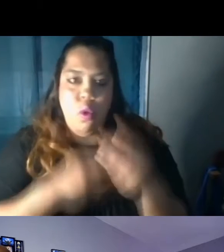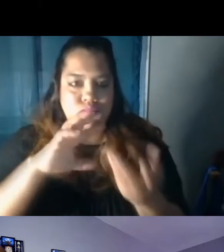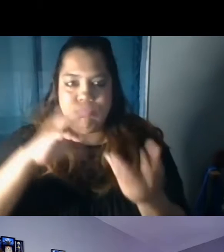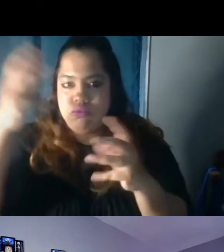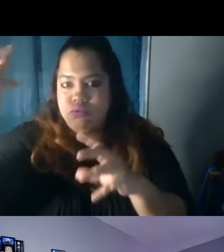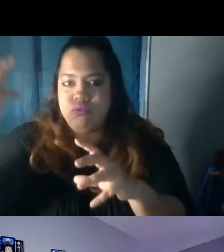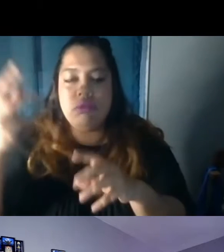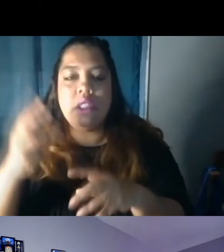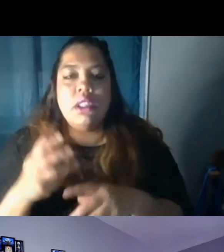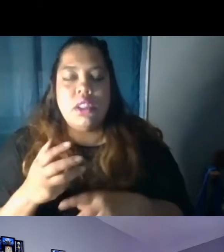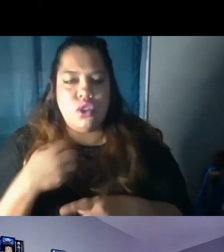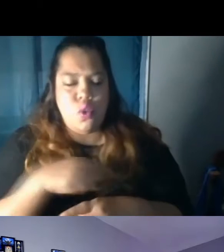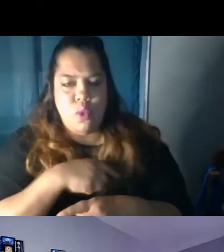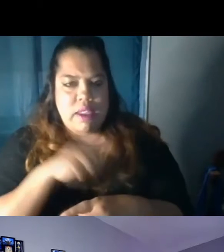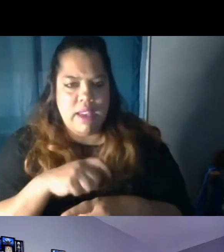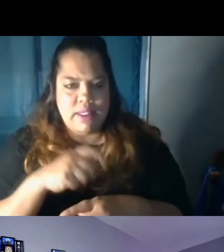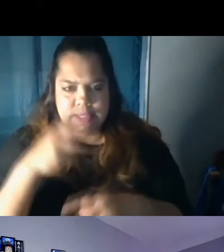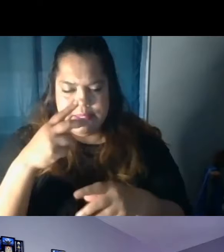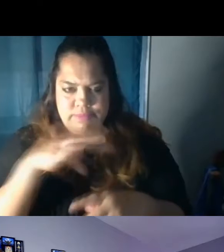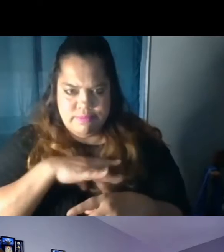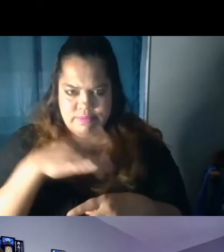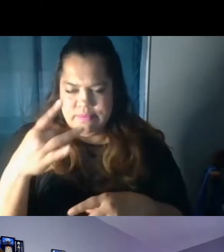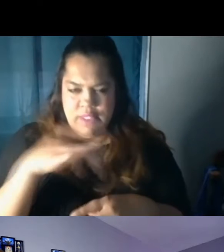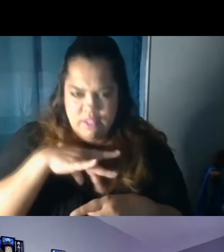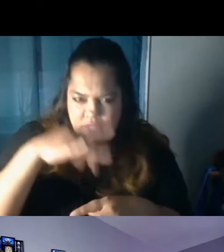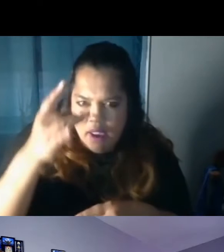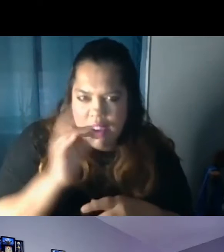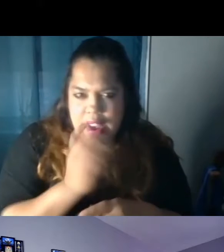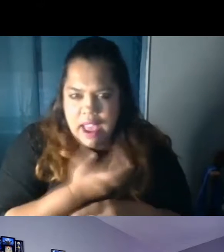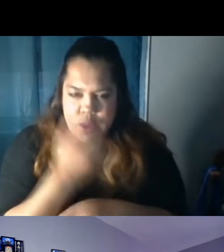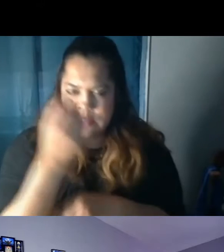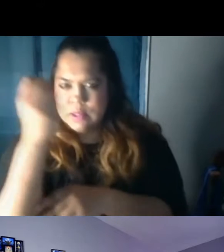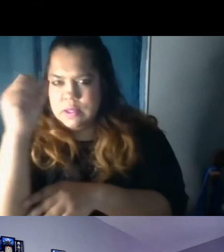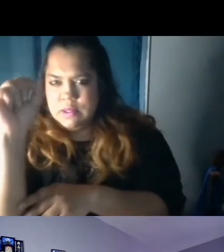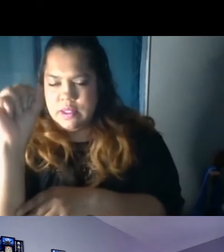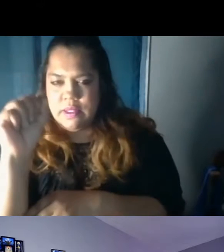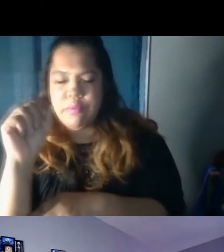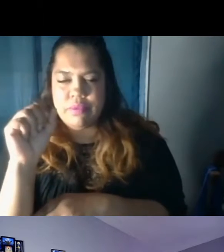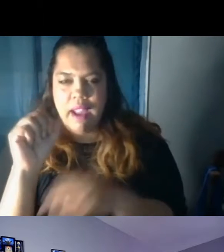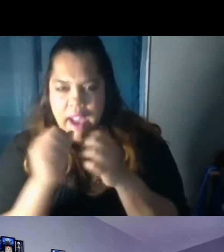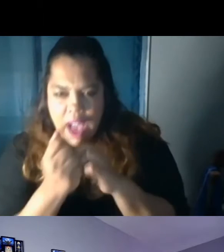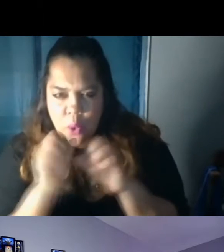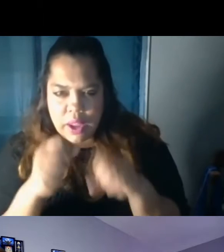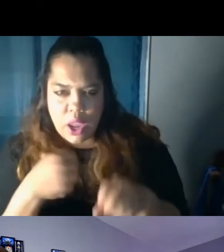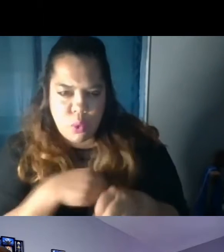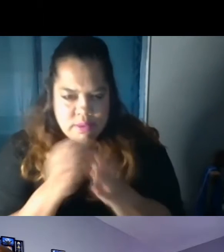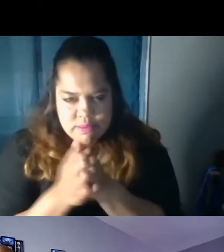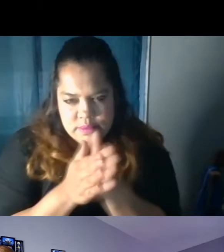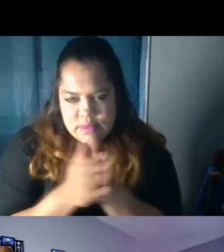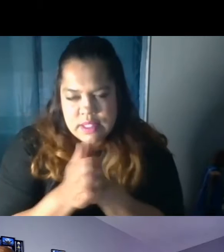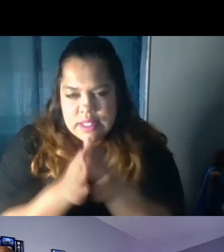Redefine unhelpful concepts you might be hanging on to engage deeply with